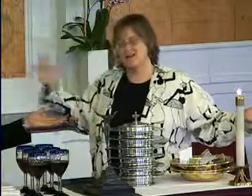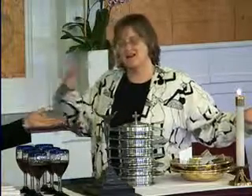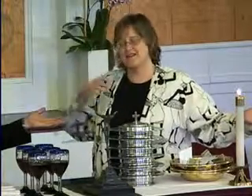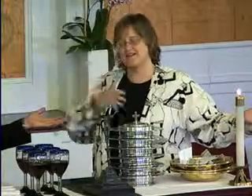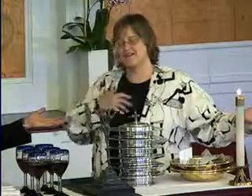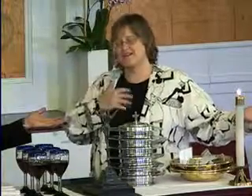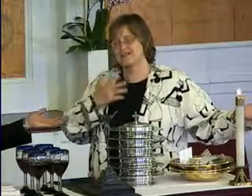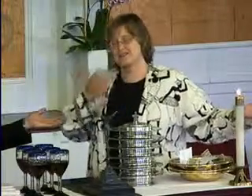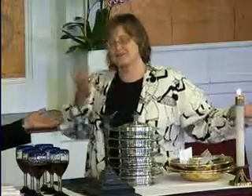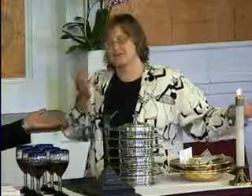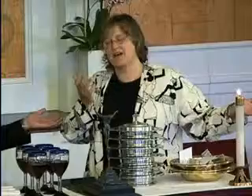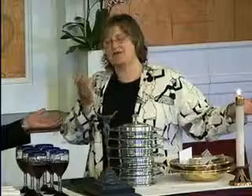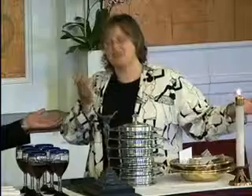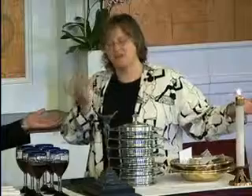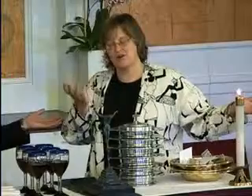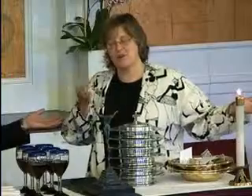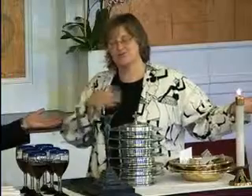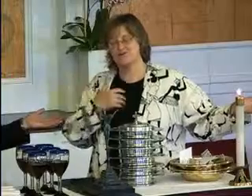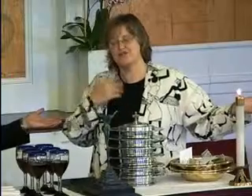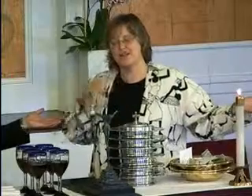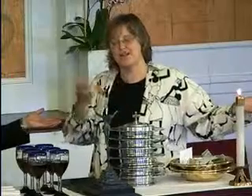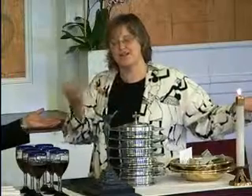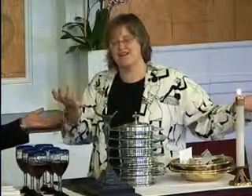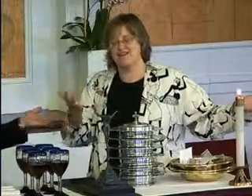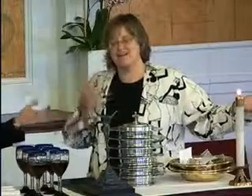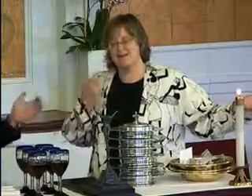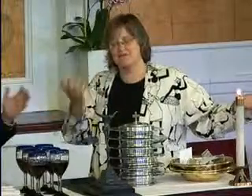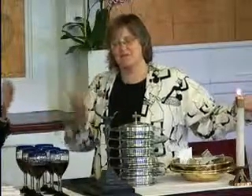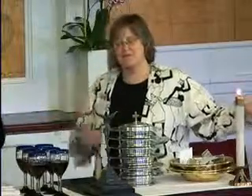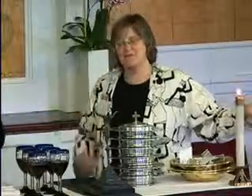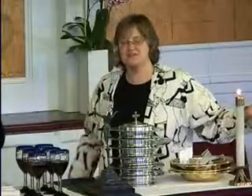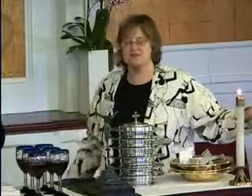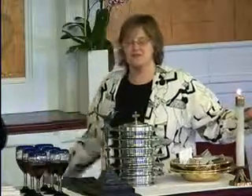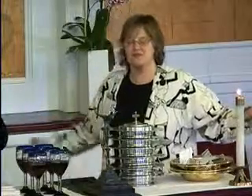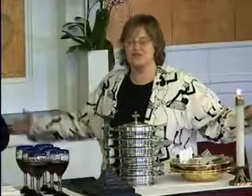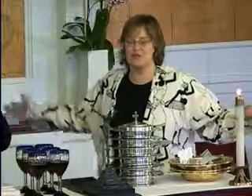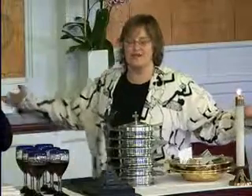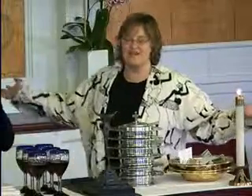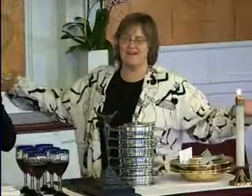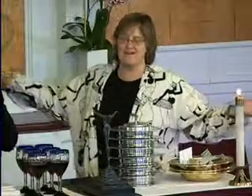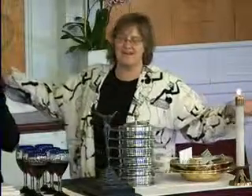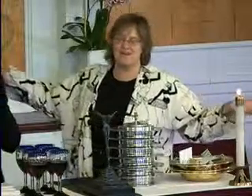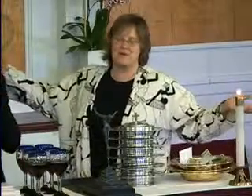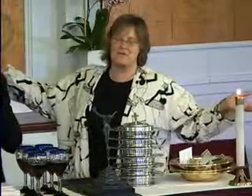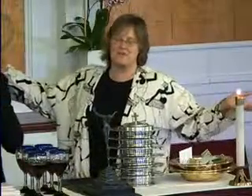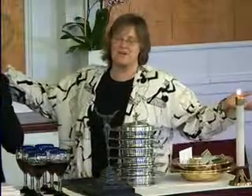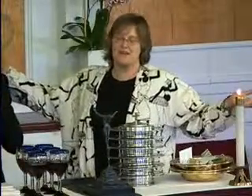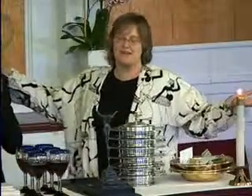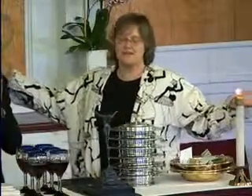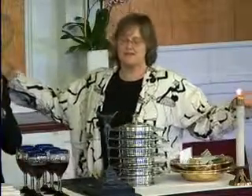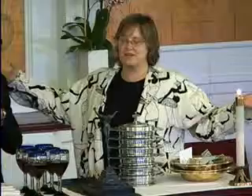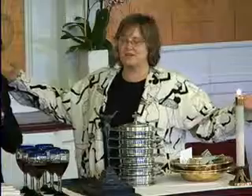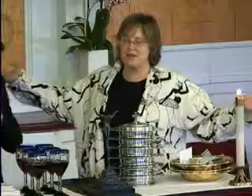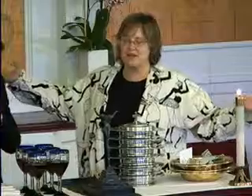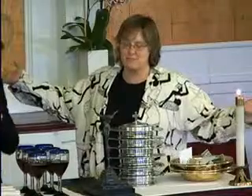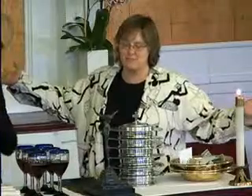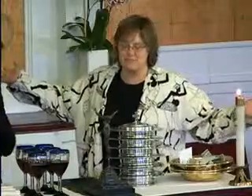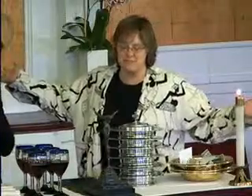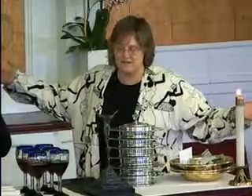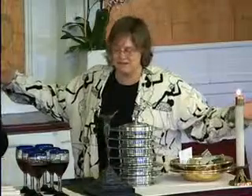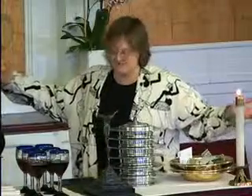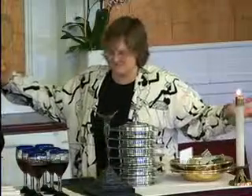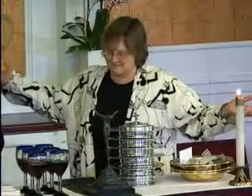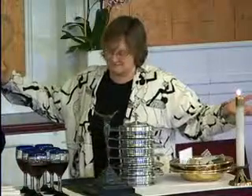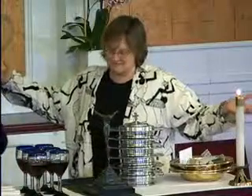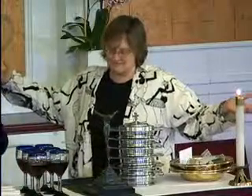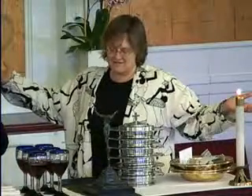to share some of that joy, to share some of that wisdom, to share some of the gifts that we have been